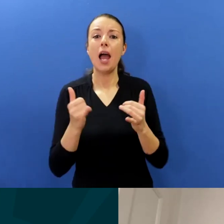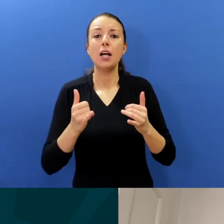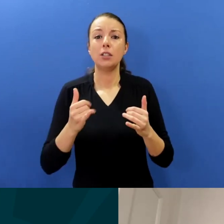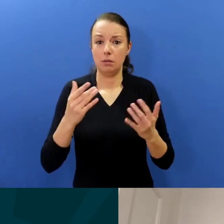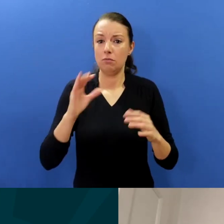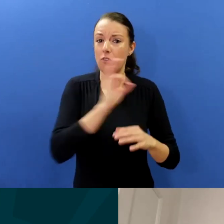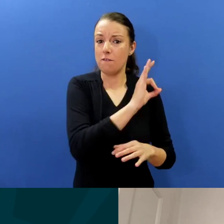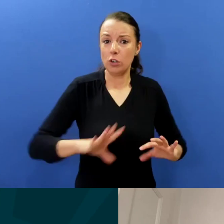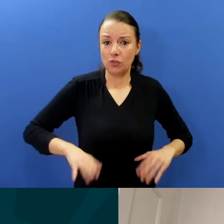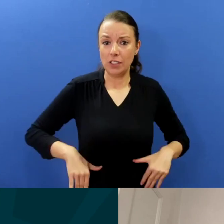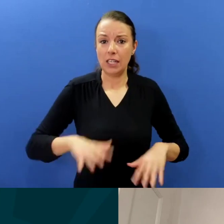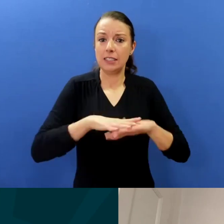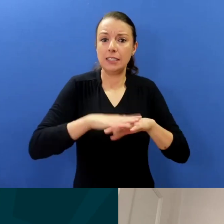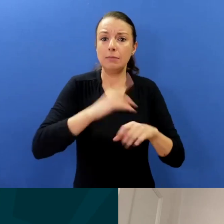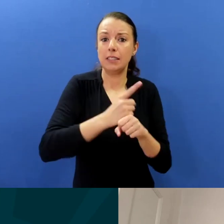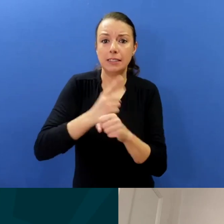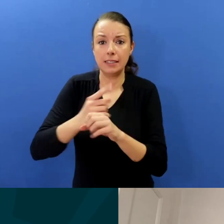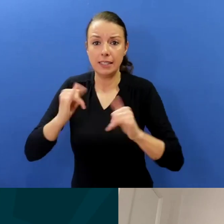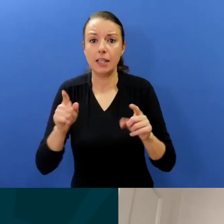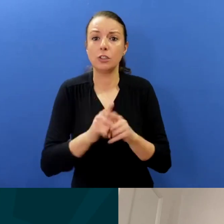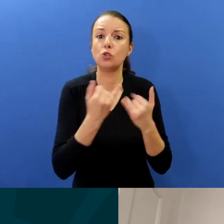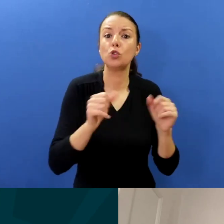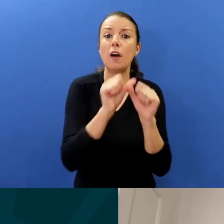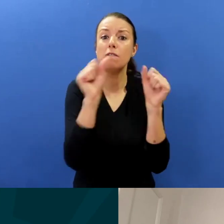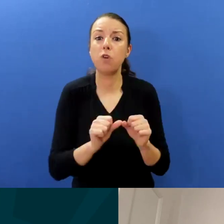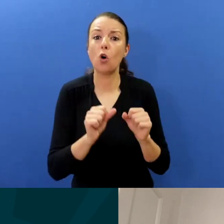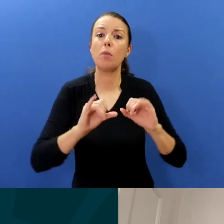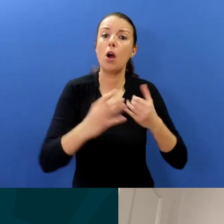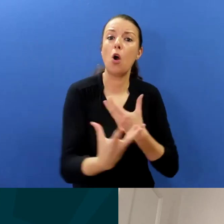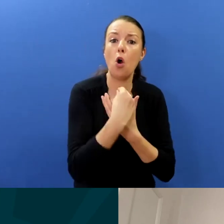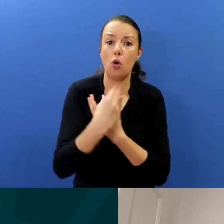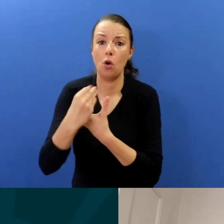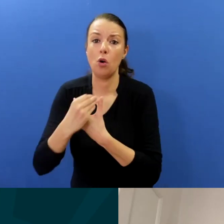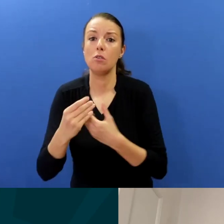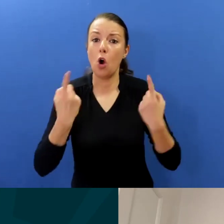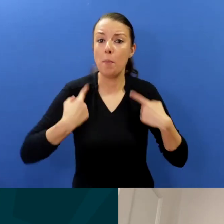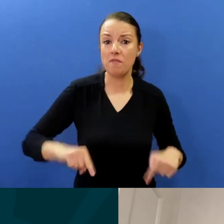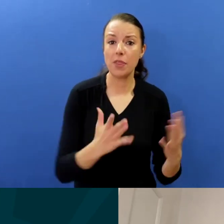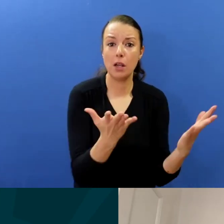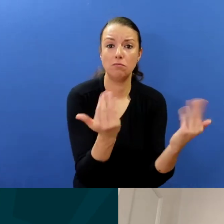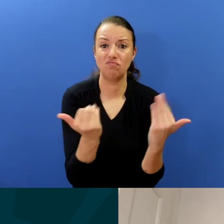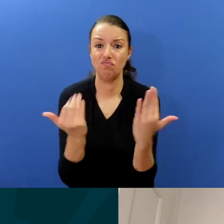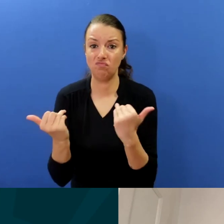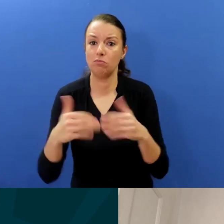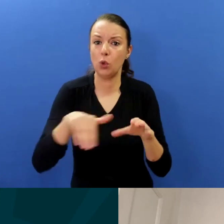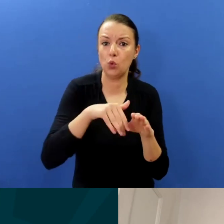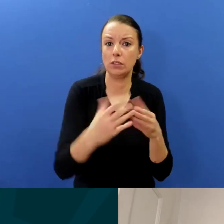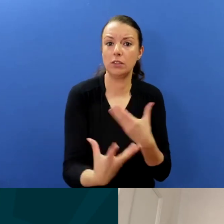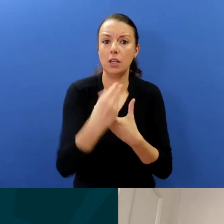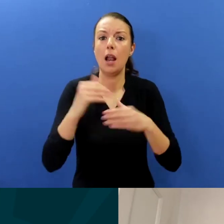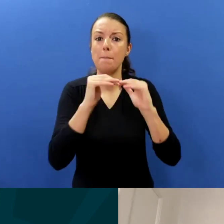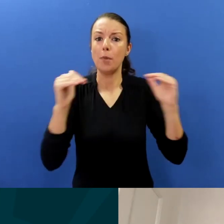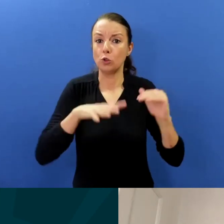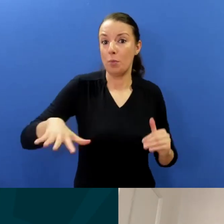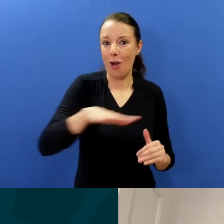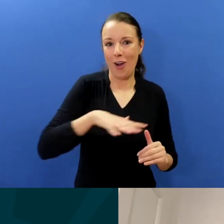the Swiss decision-making system works. She's going to present different forms of engaging residents that might be used at